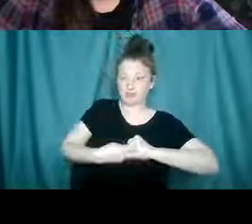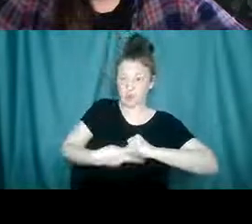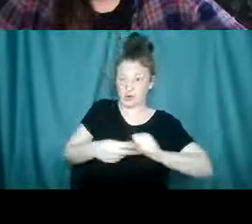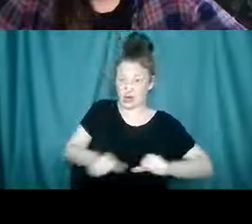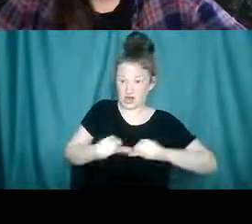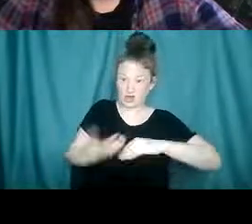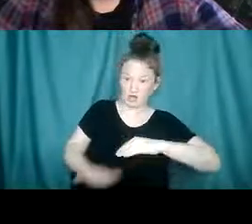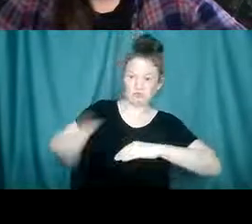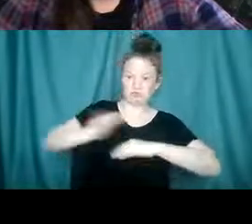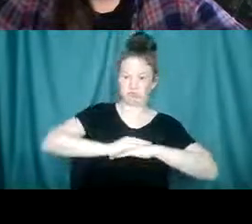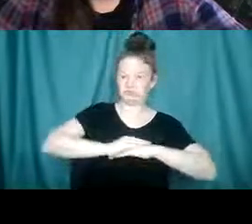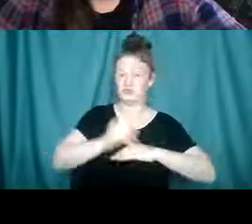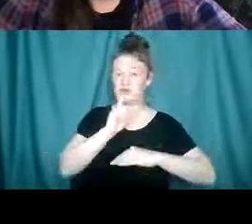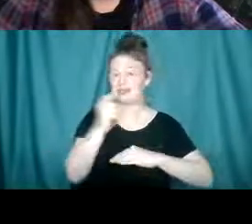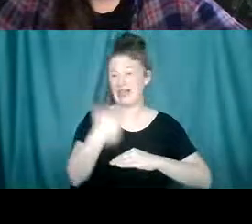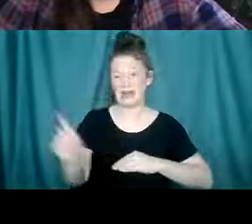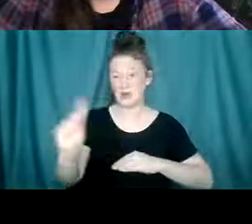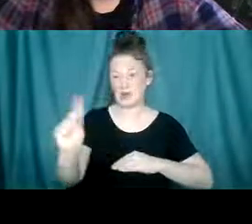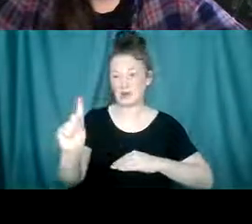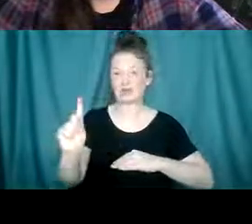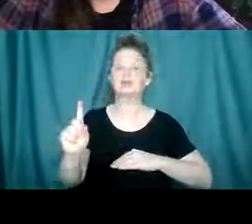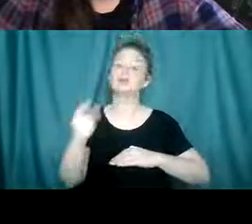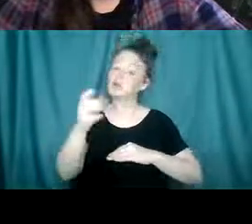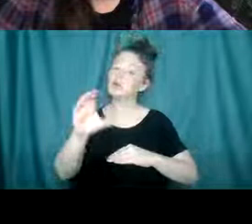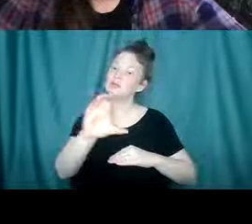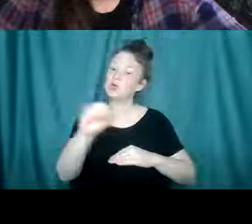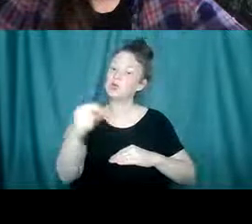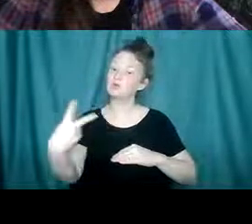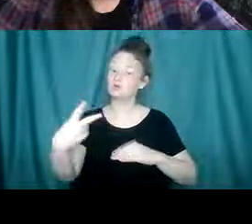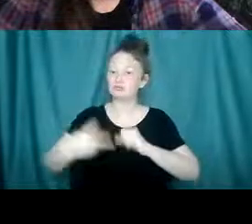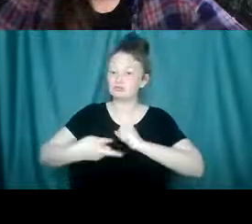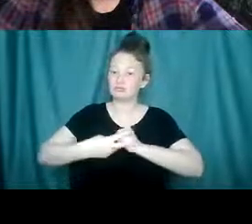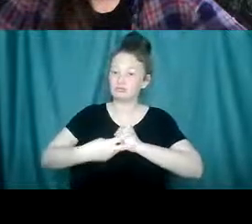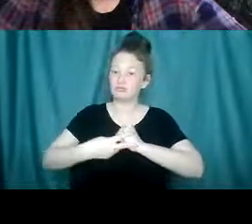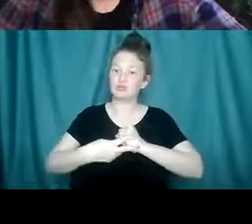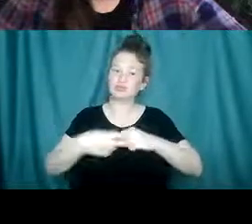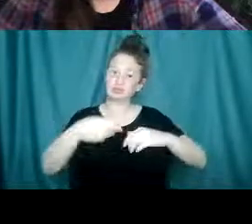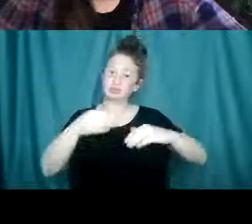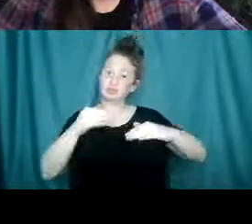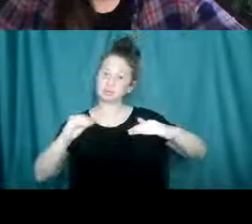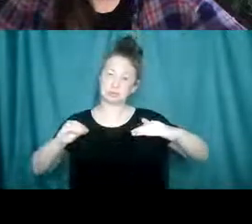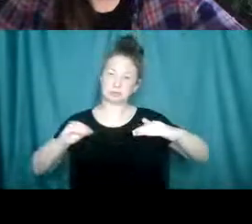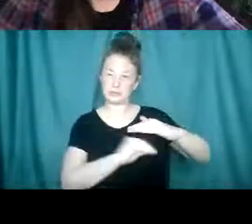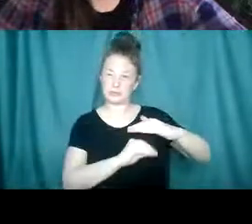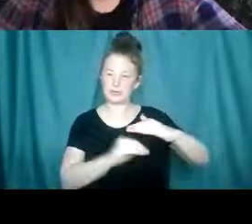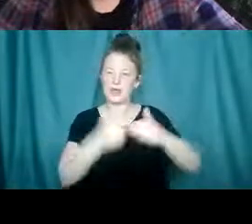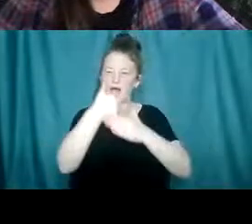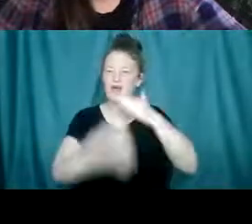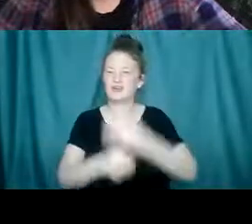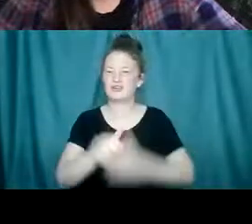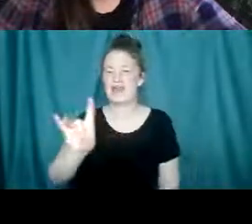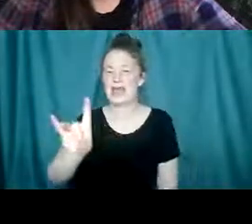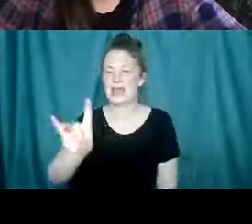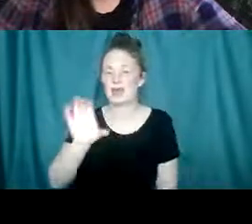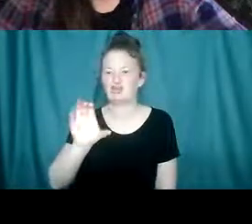in carbon storage, we like to inject everything under 800 meters, so 800